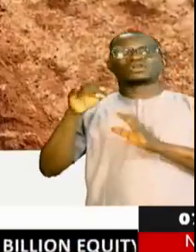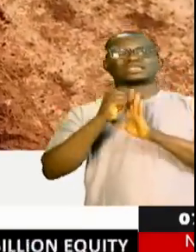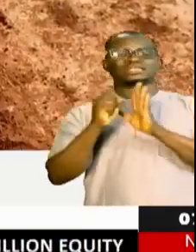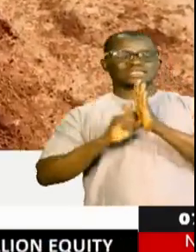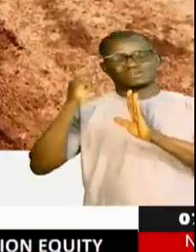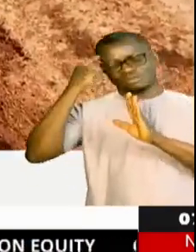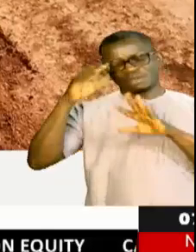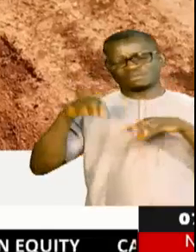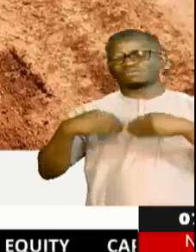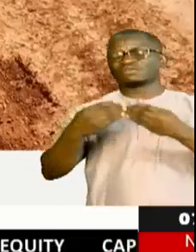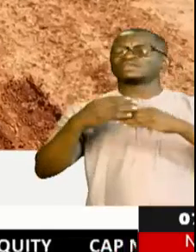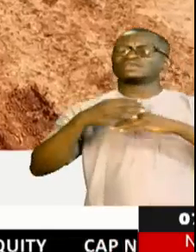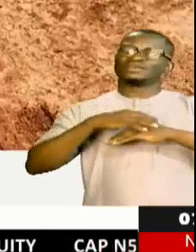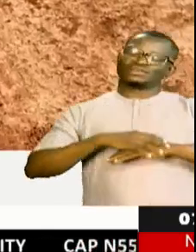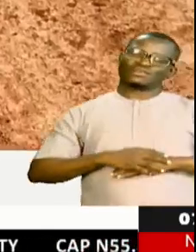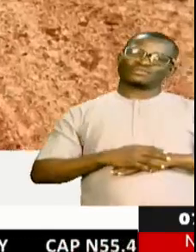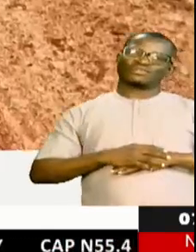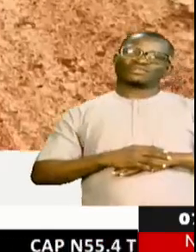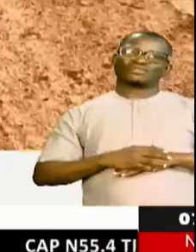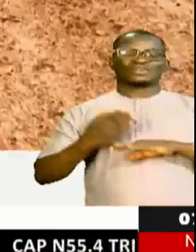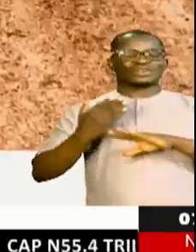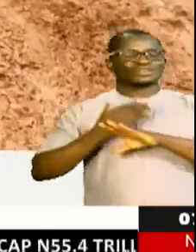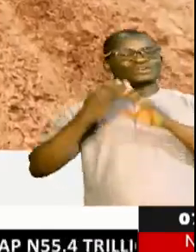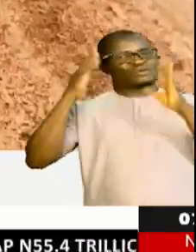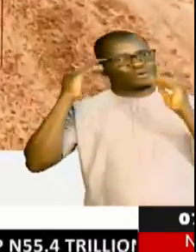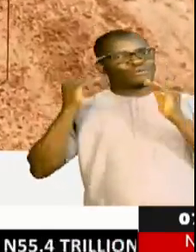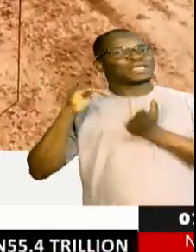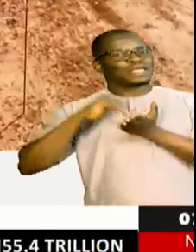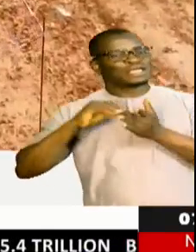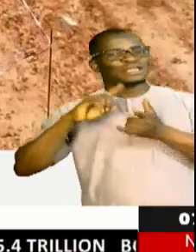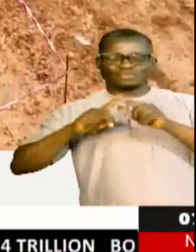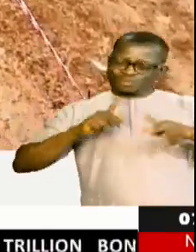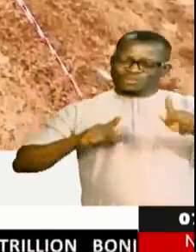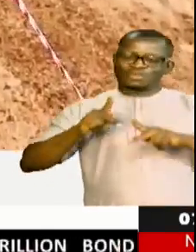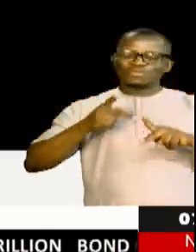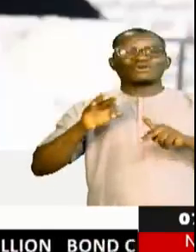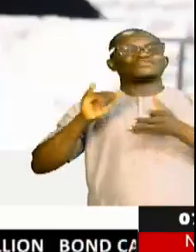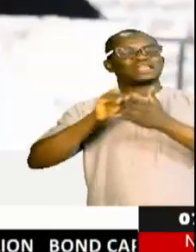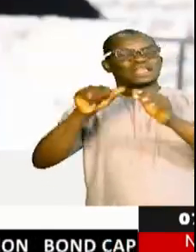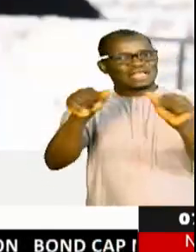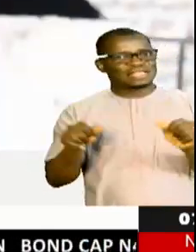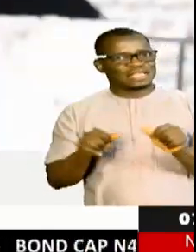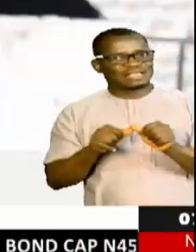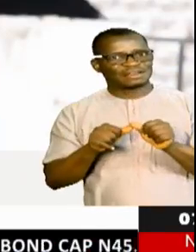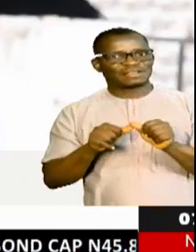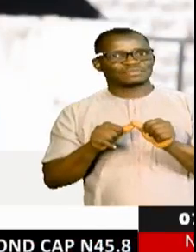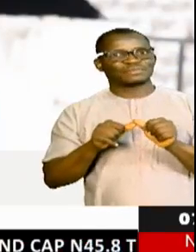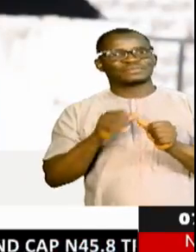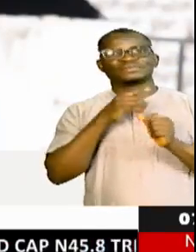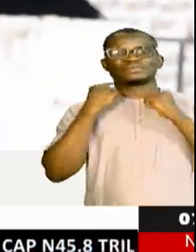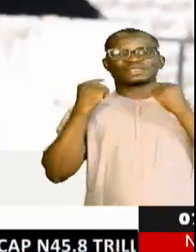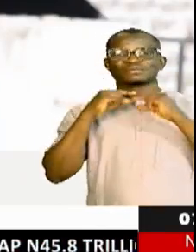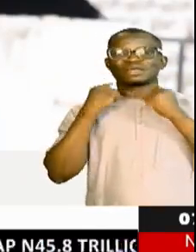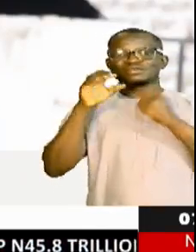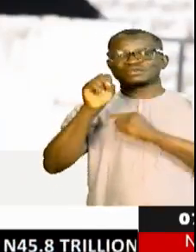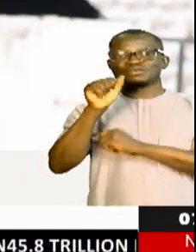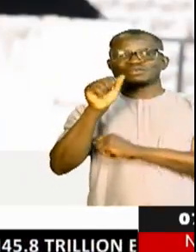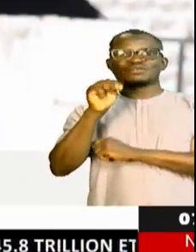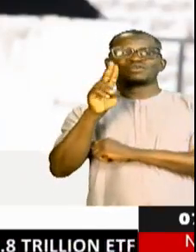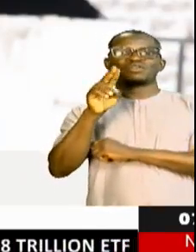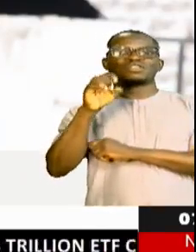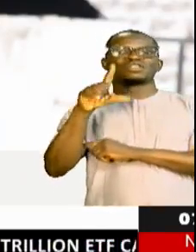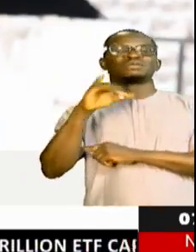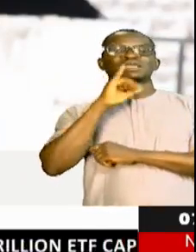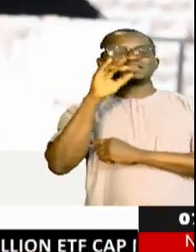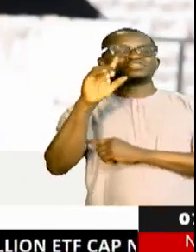relief while also restoring hope again to the people of the area. Pastor Samuel Olorife is one of